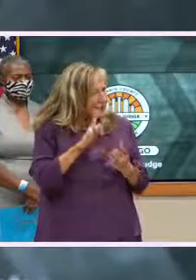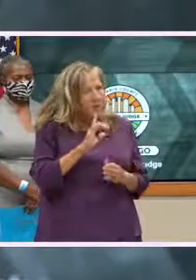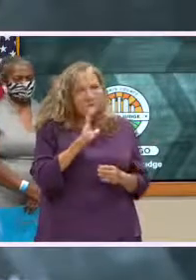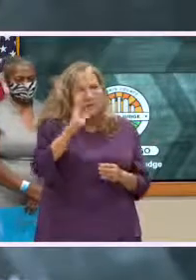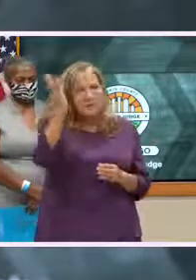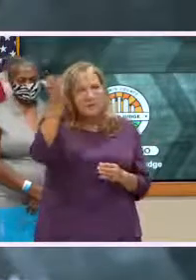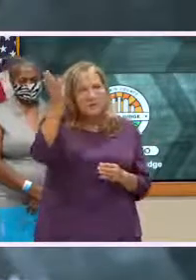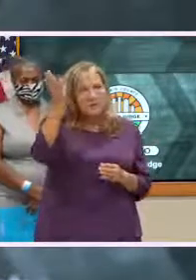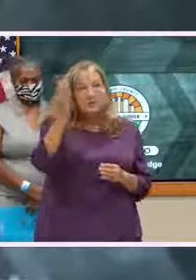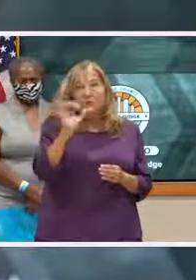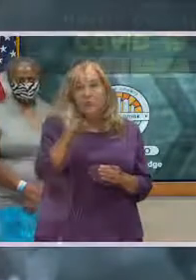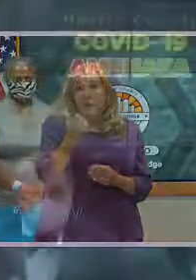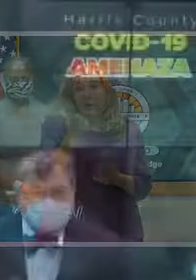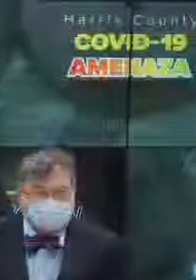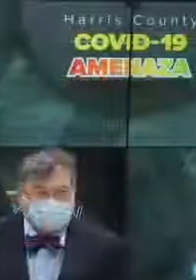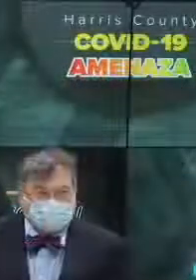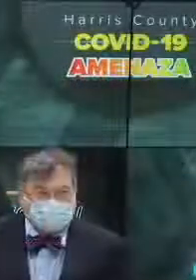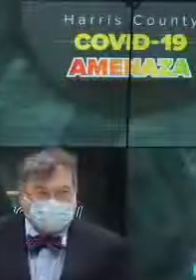Any questions?